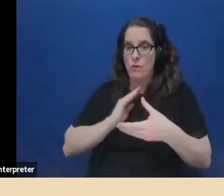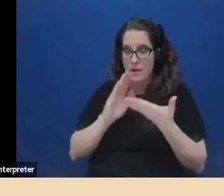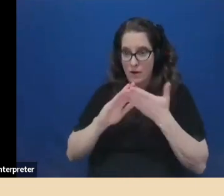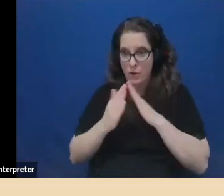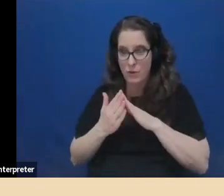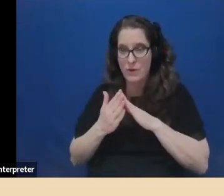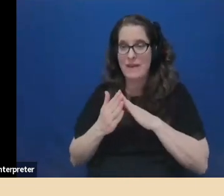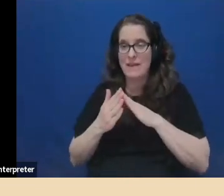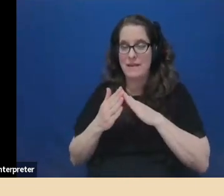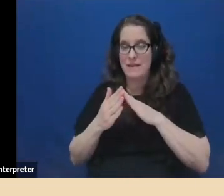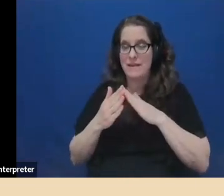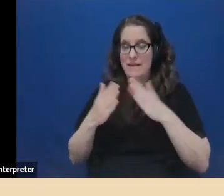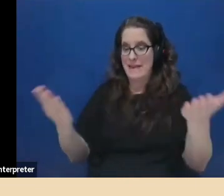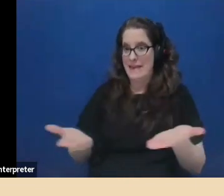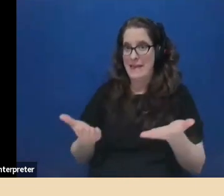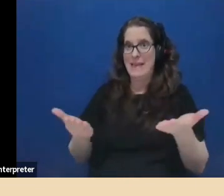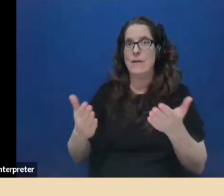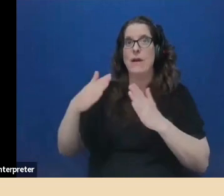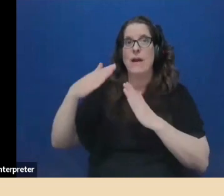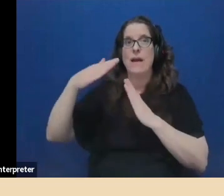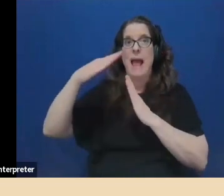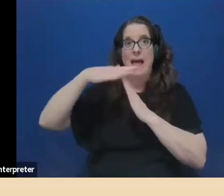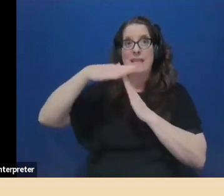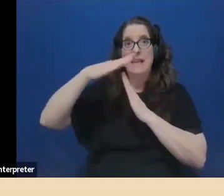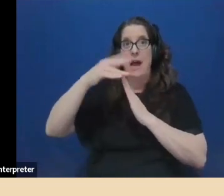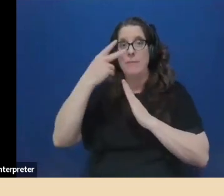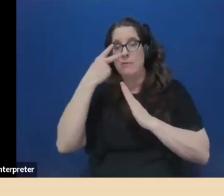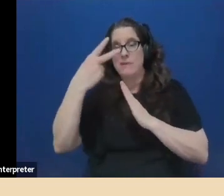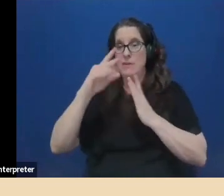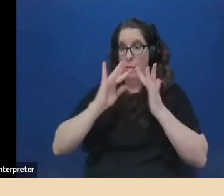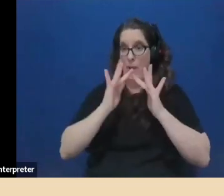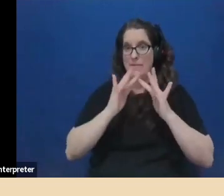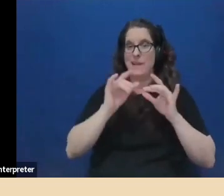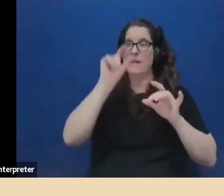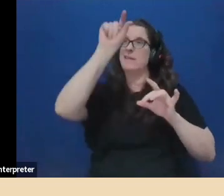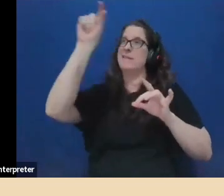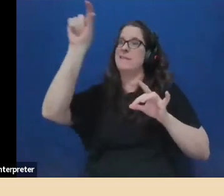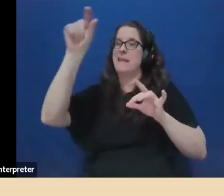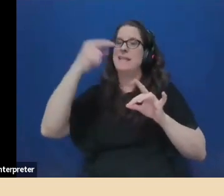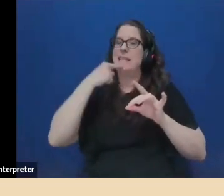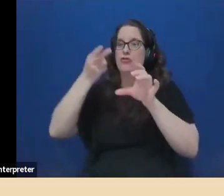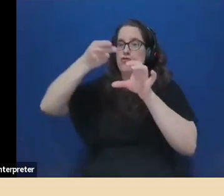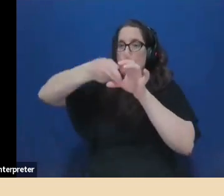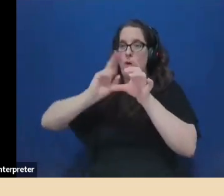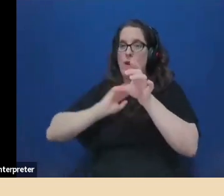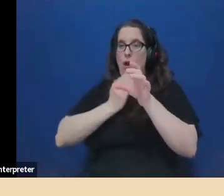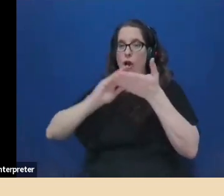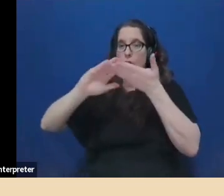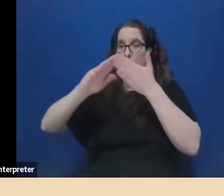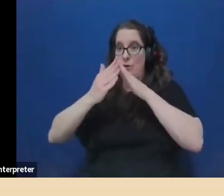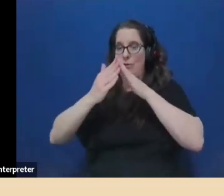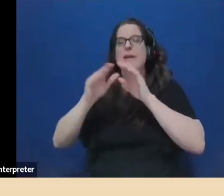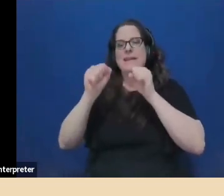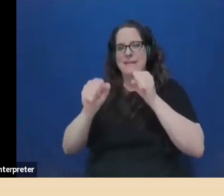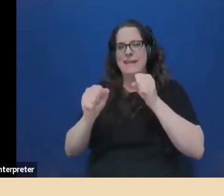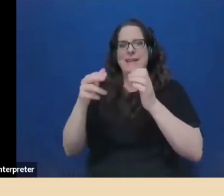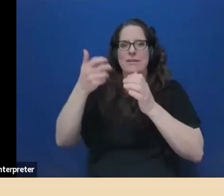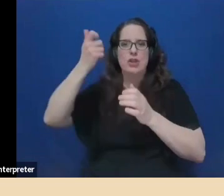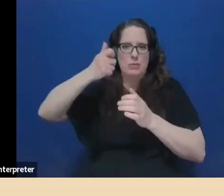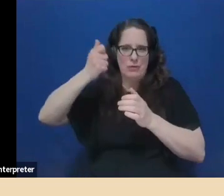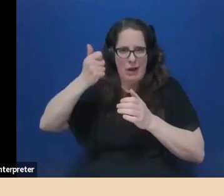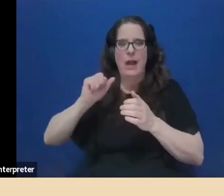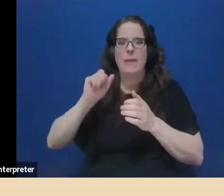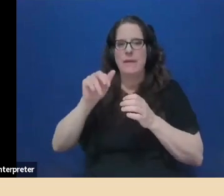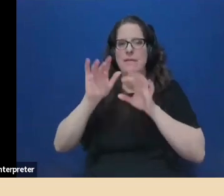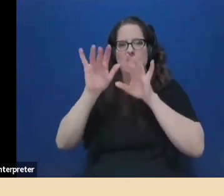Join our community here at the very top here in this button. You can also very easily just put your email if you want. If you